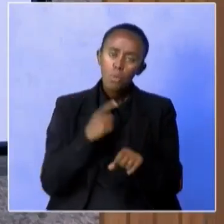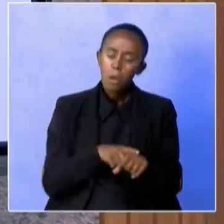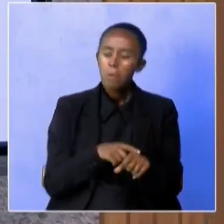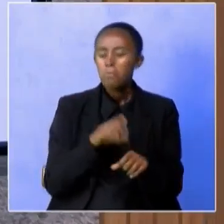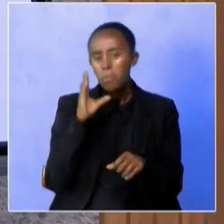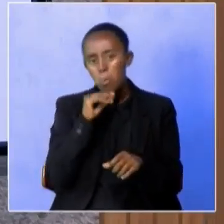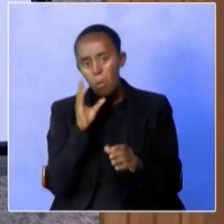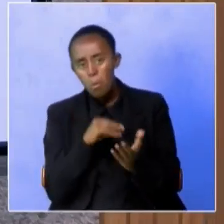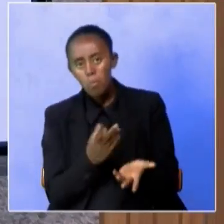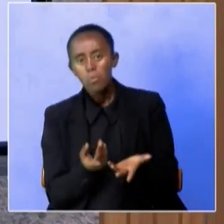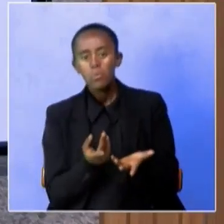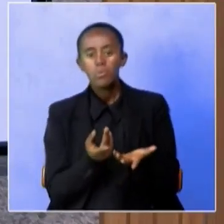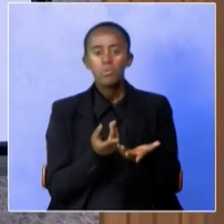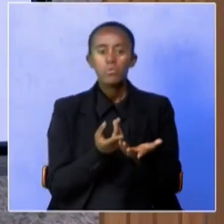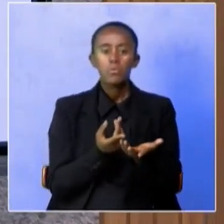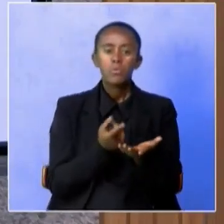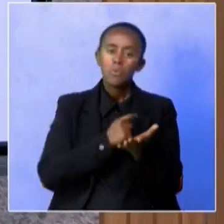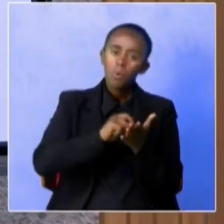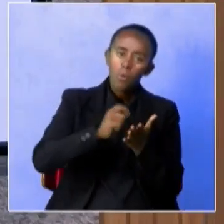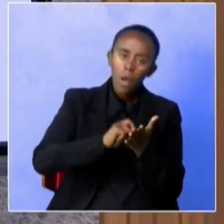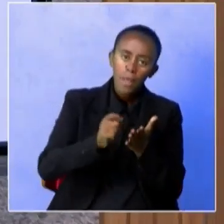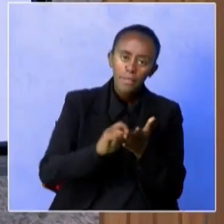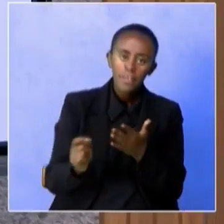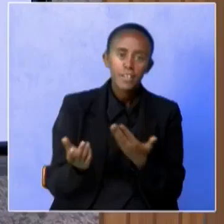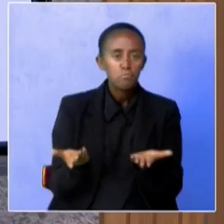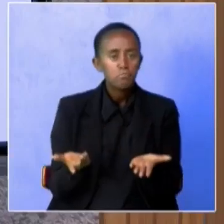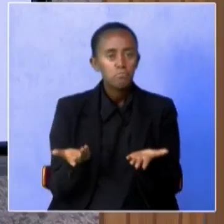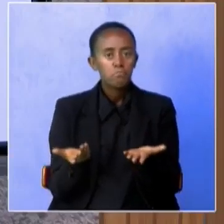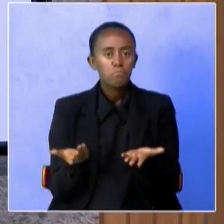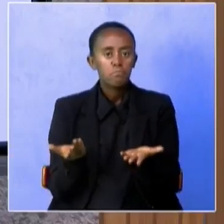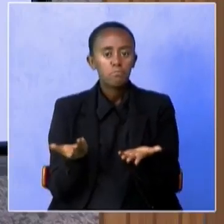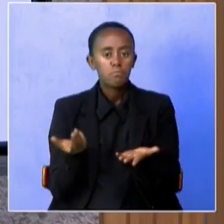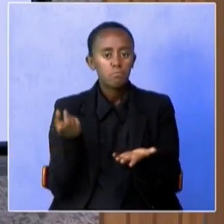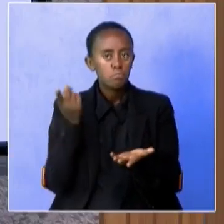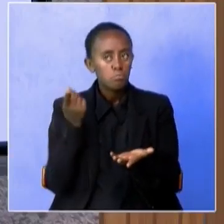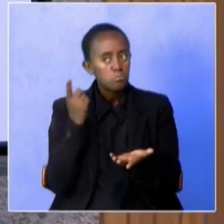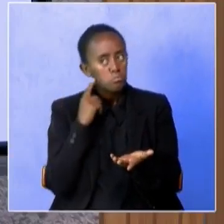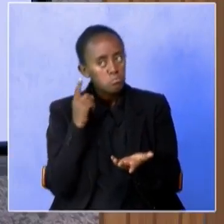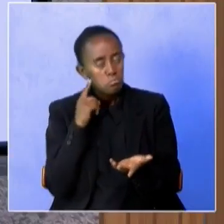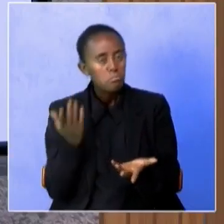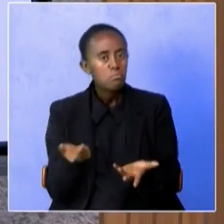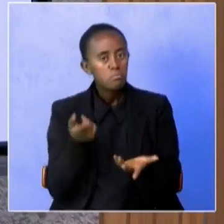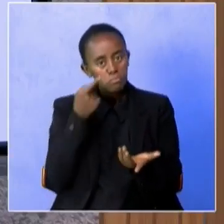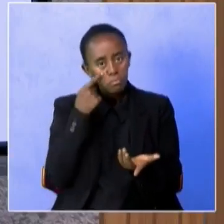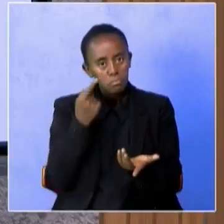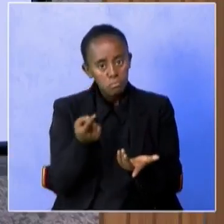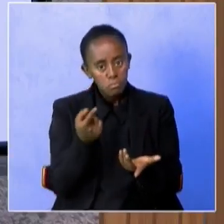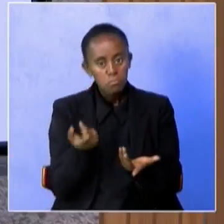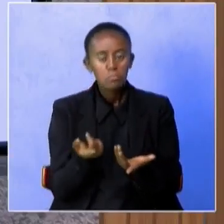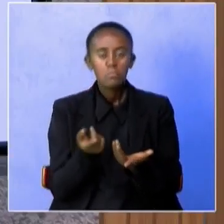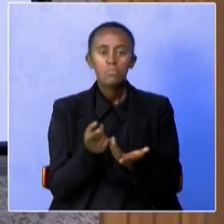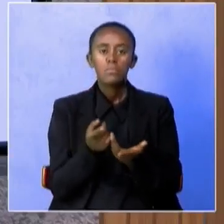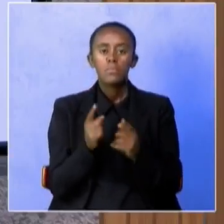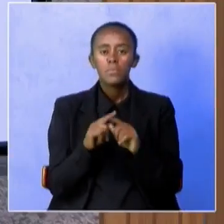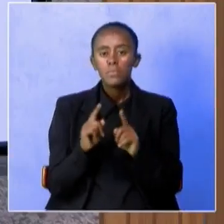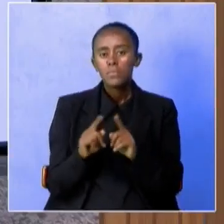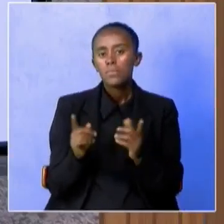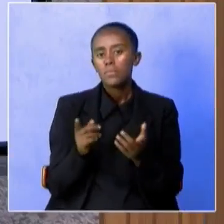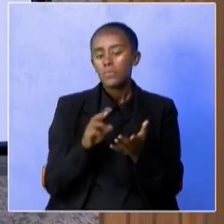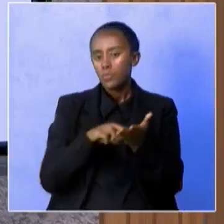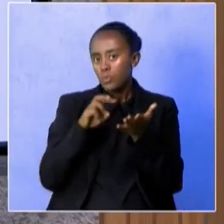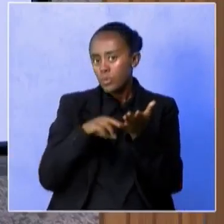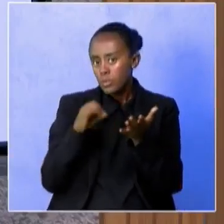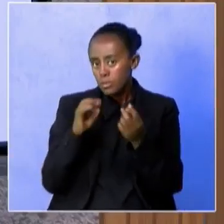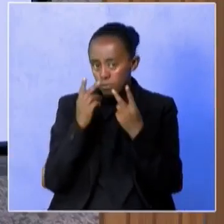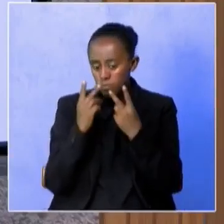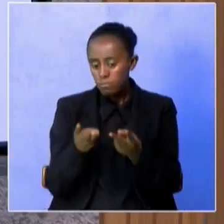we're talking, when we are writing, we hear them when we are listening, and when we see them when we're reading. So these